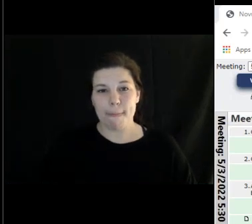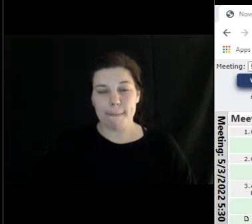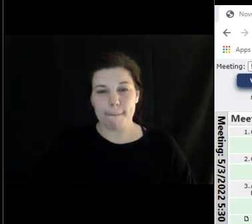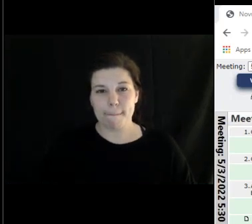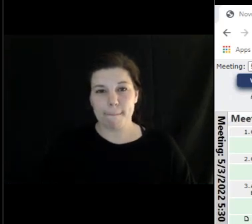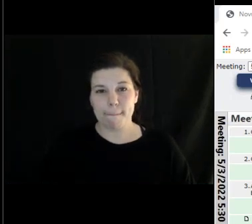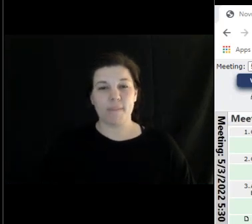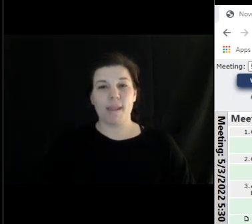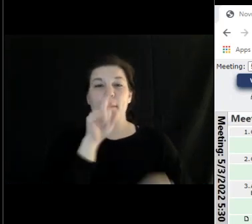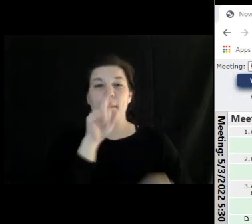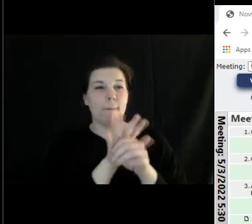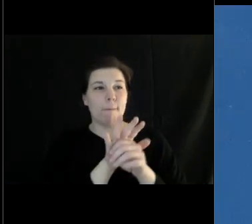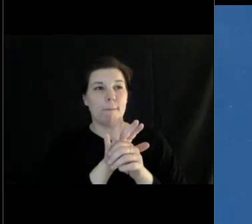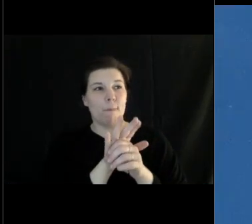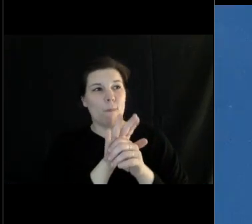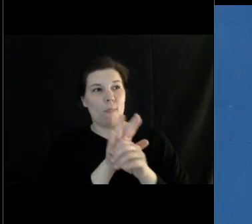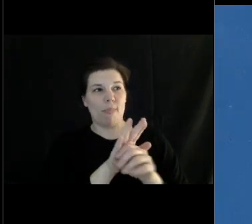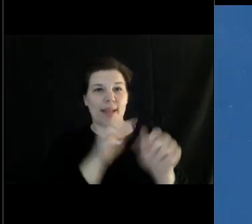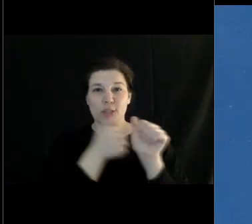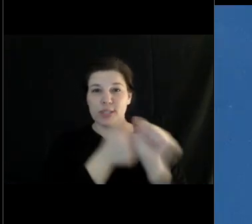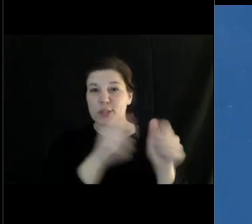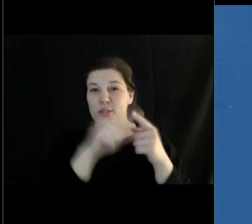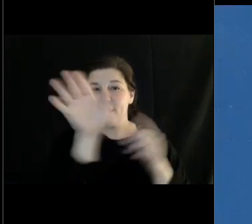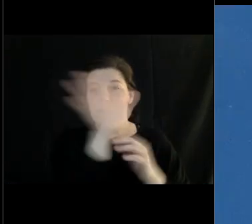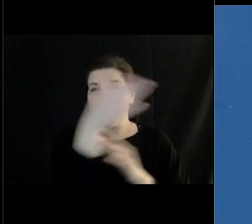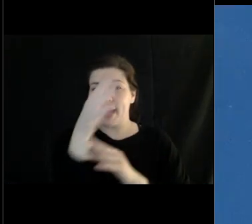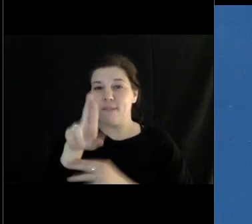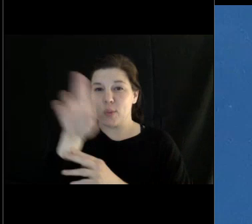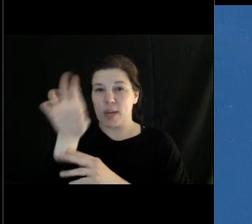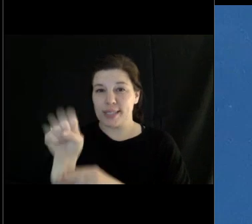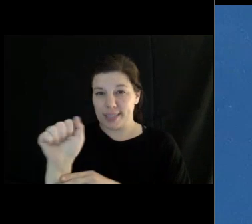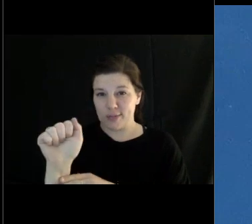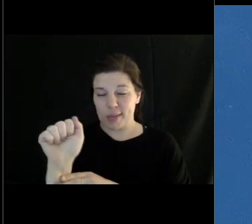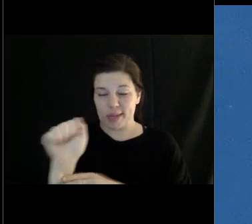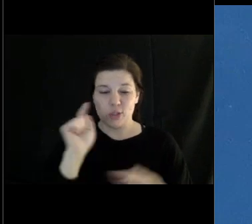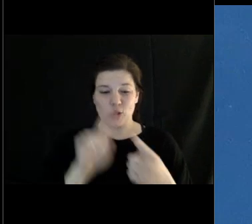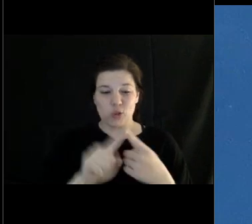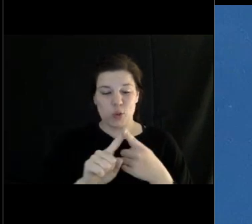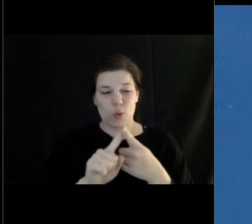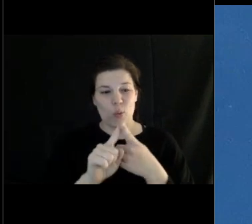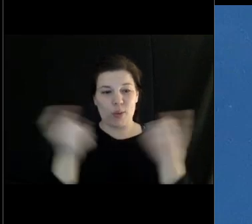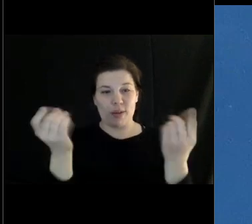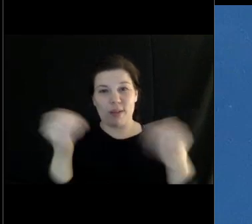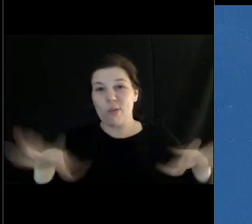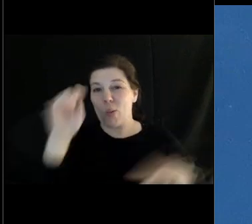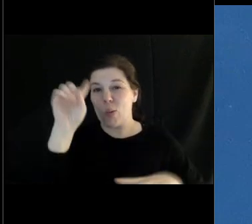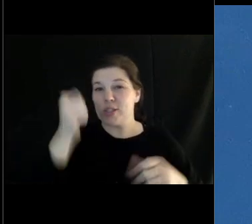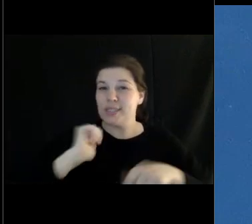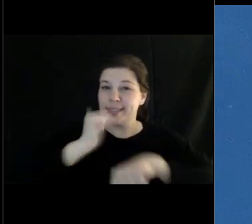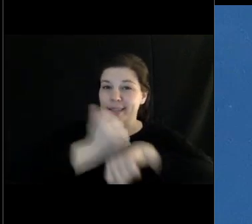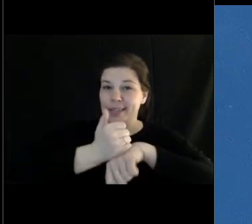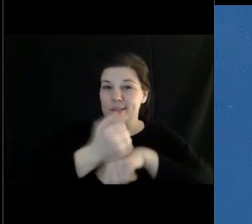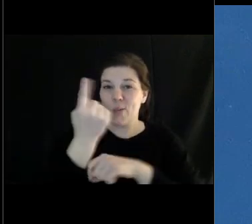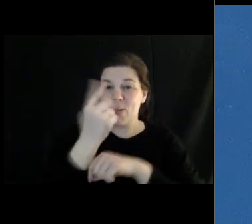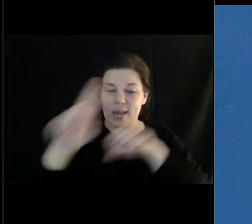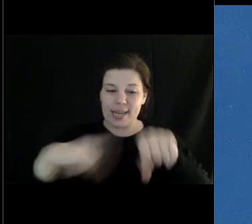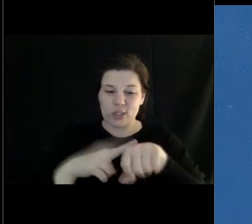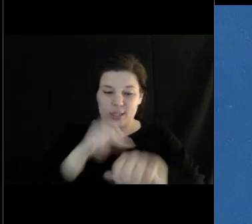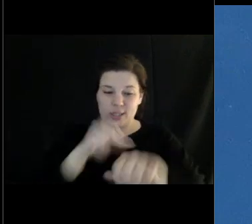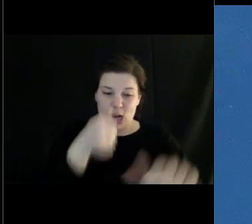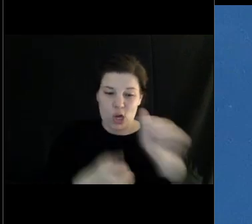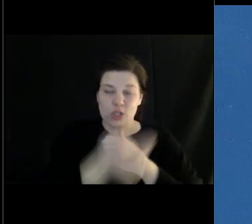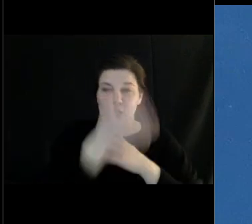Pledge allegiance to the flag of the United States of America and to the republic for which it stands, one